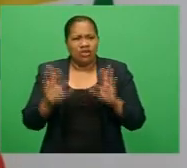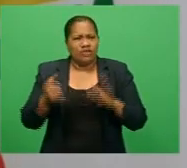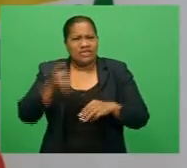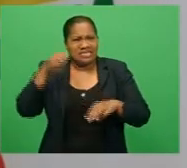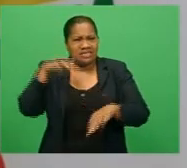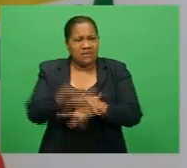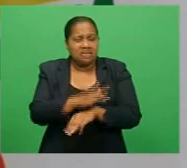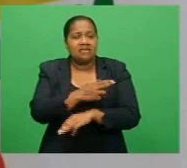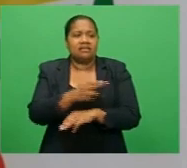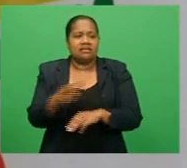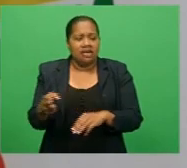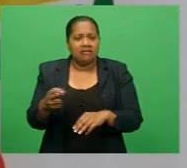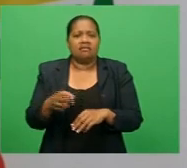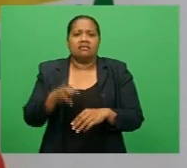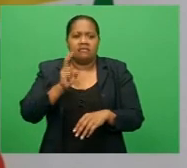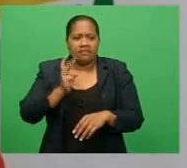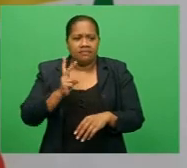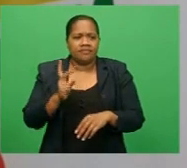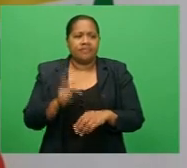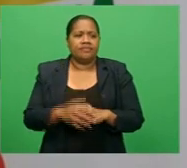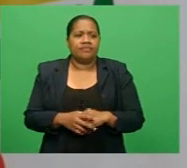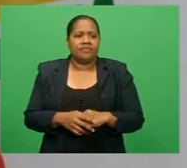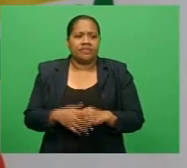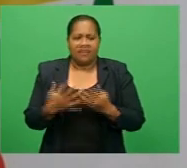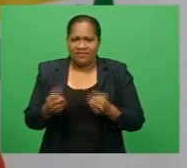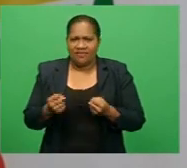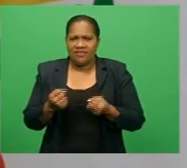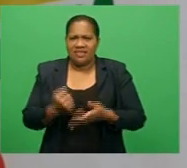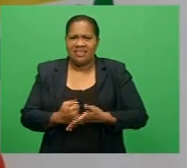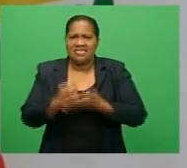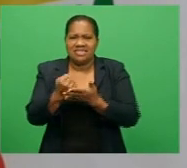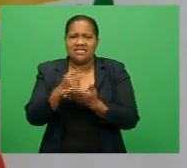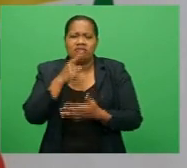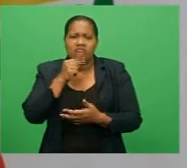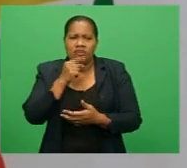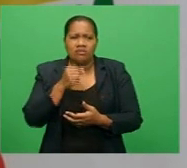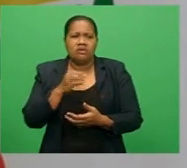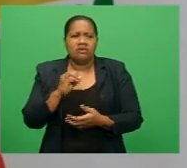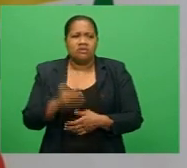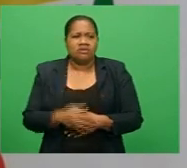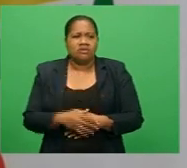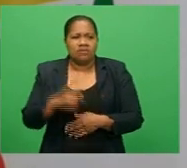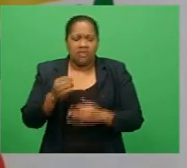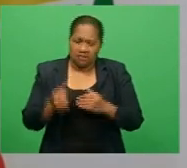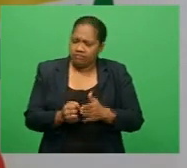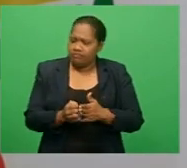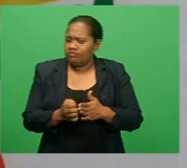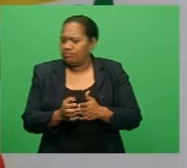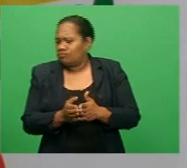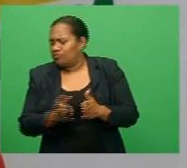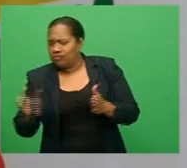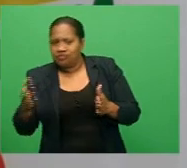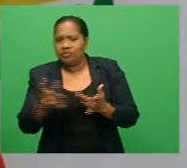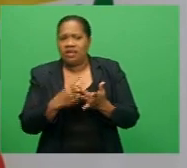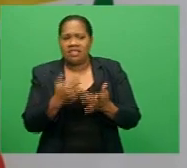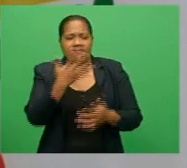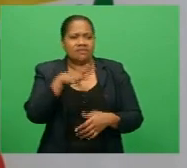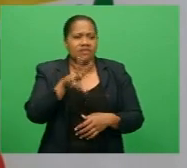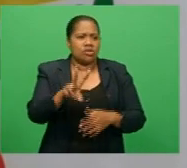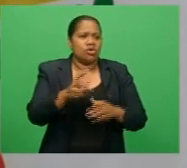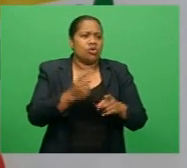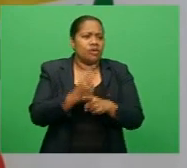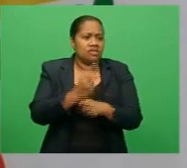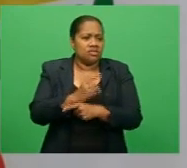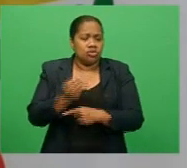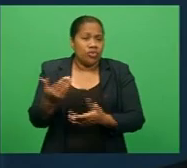we even restructured their existing loans so that they can stretch it to another 52 weeks. Then in addition to that, we also